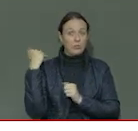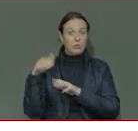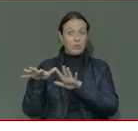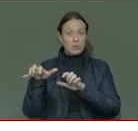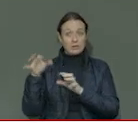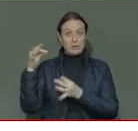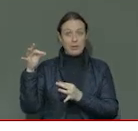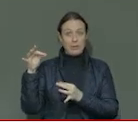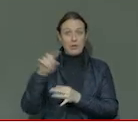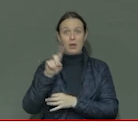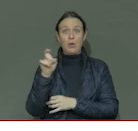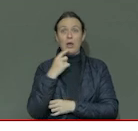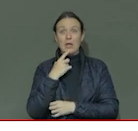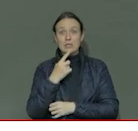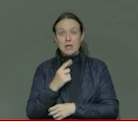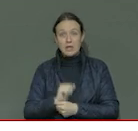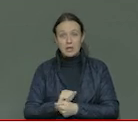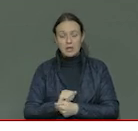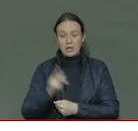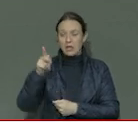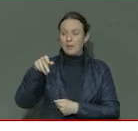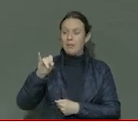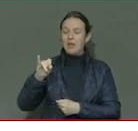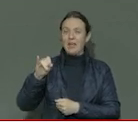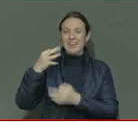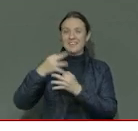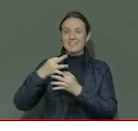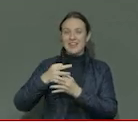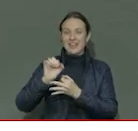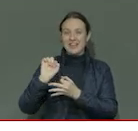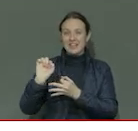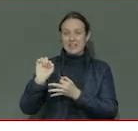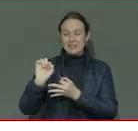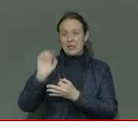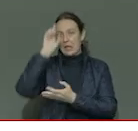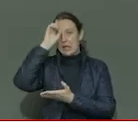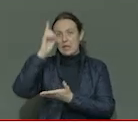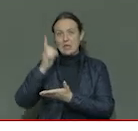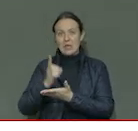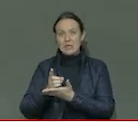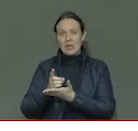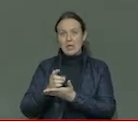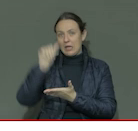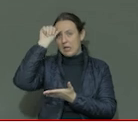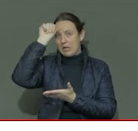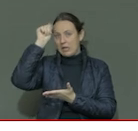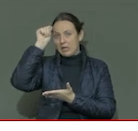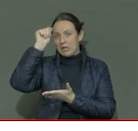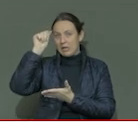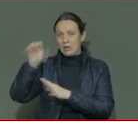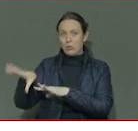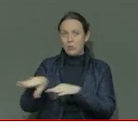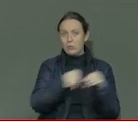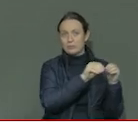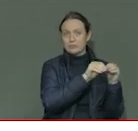the question was, why did Pi's father decide to leave India? I mean, they grew